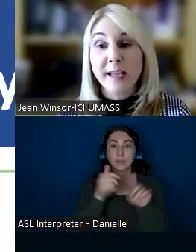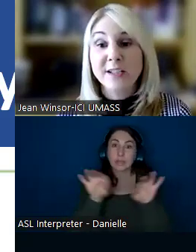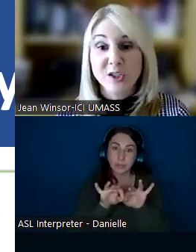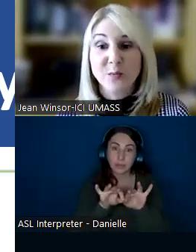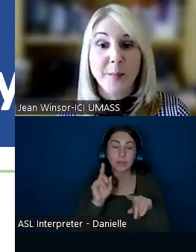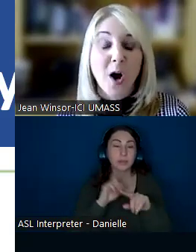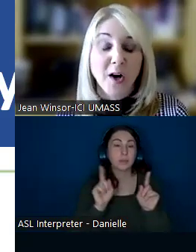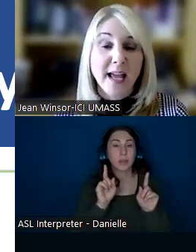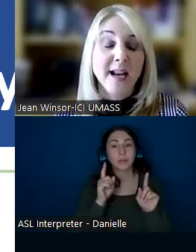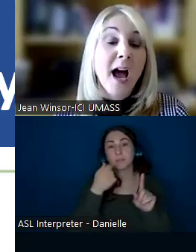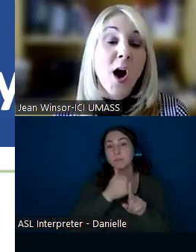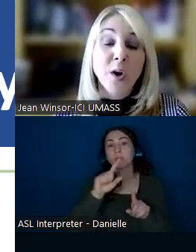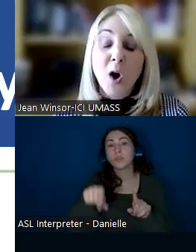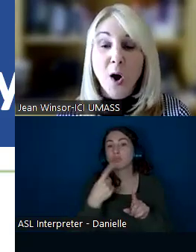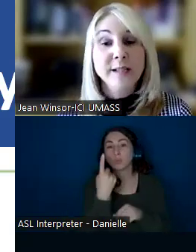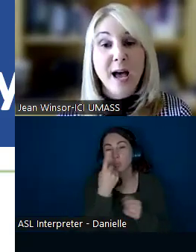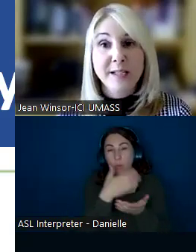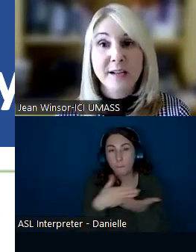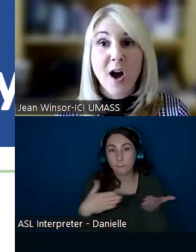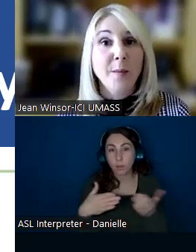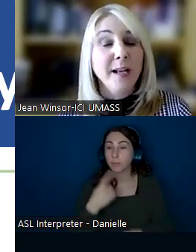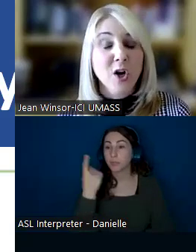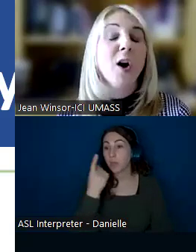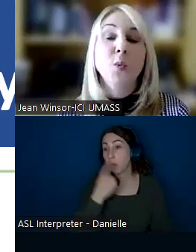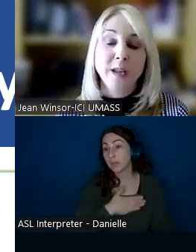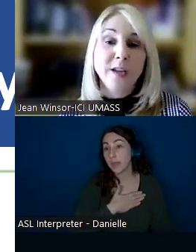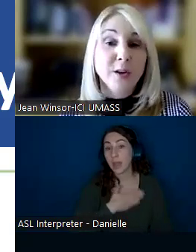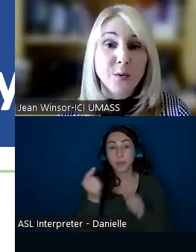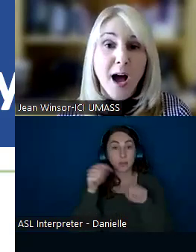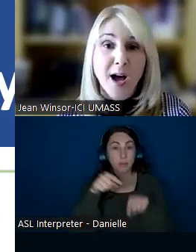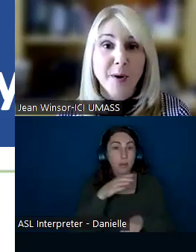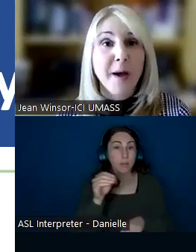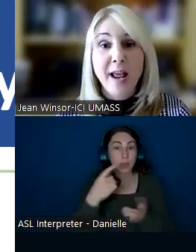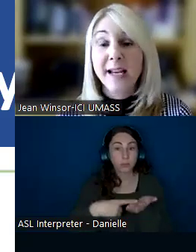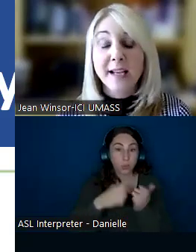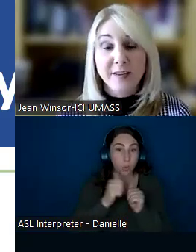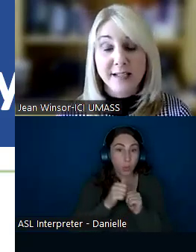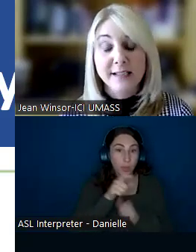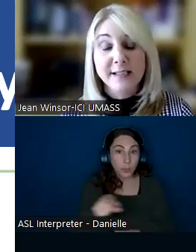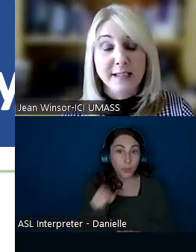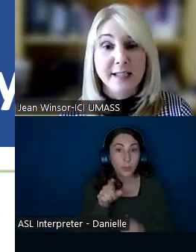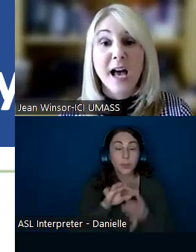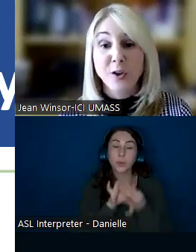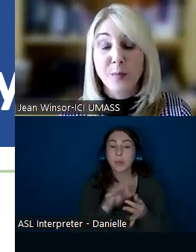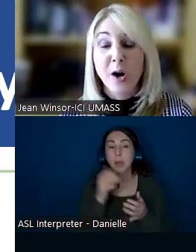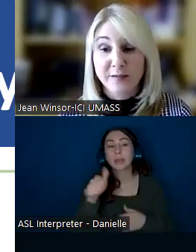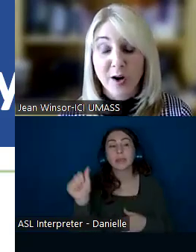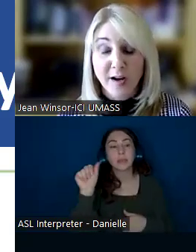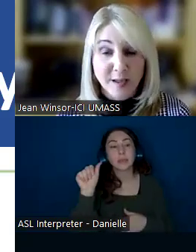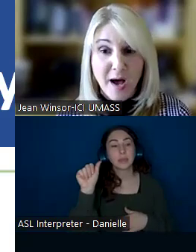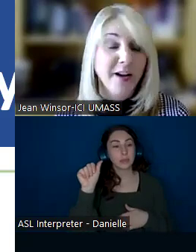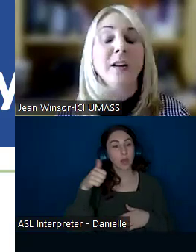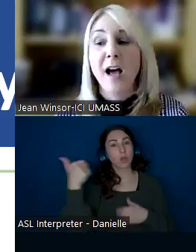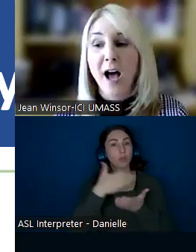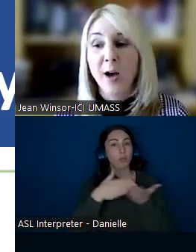it really is just one part. And we are always happy to come and talk with you about any of these other parts of